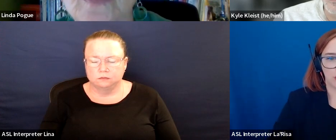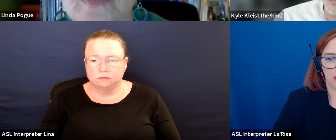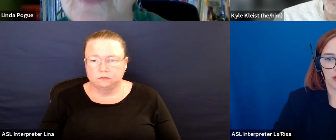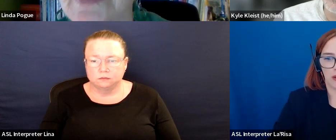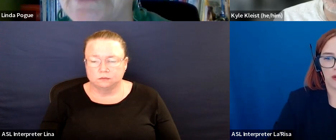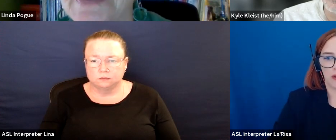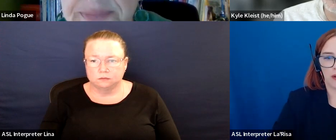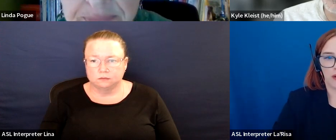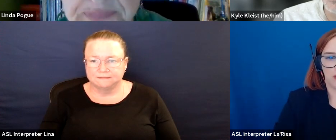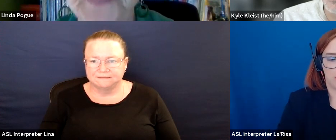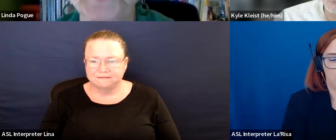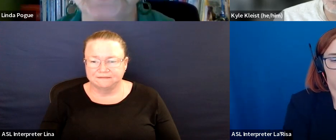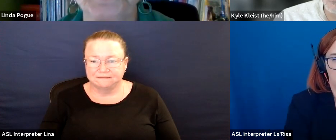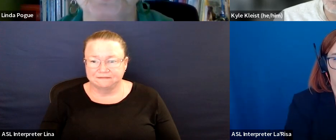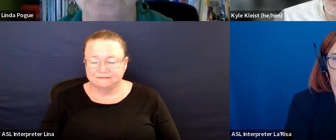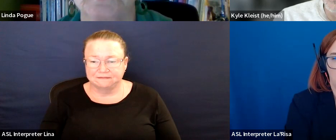wonderful comments.